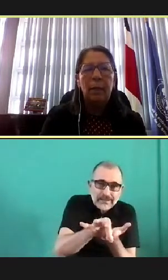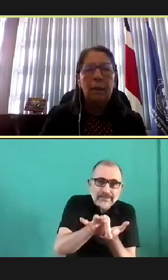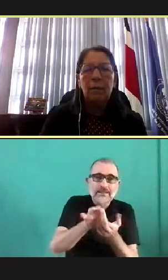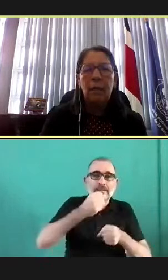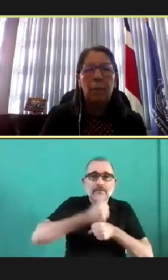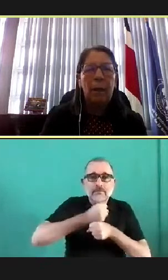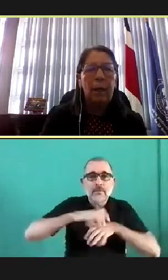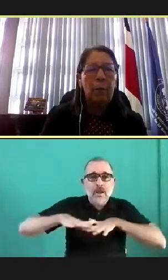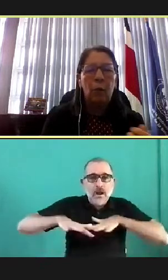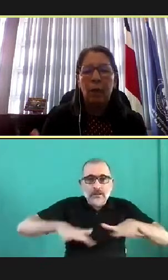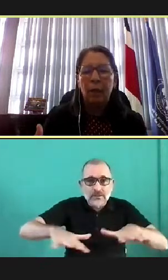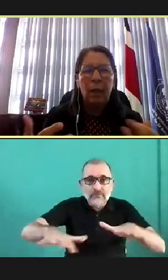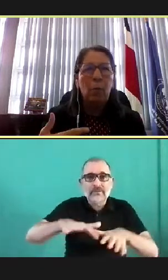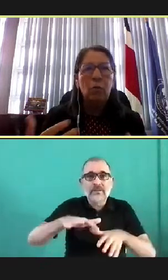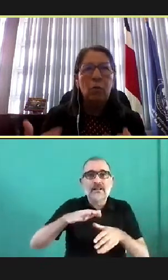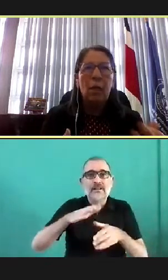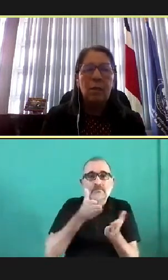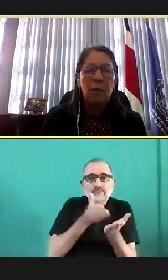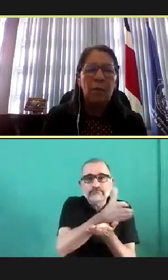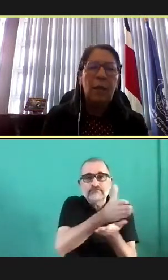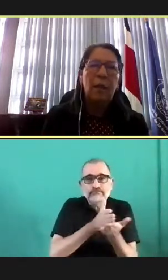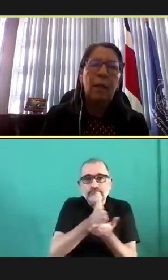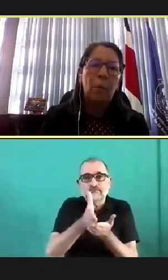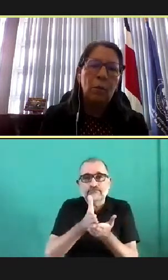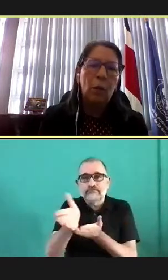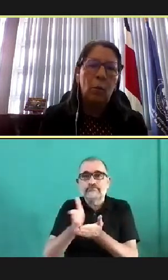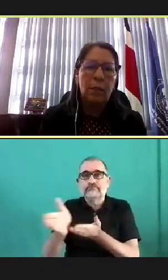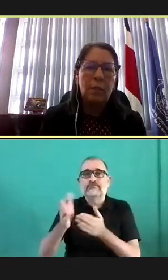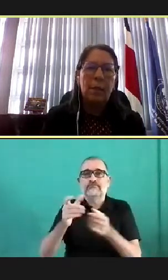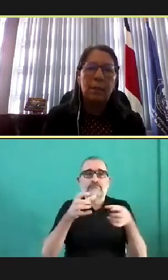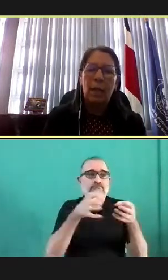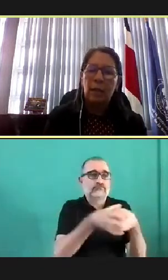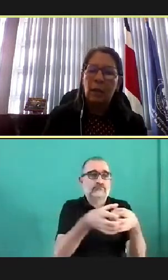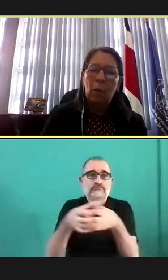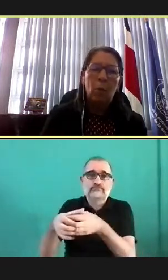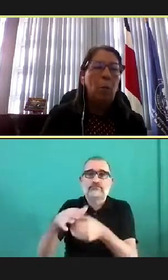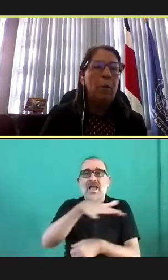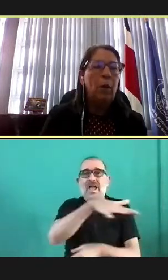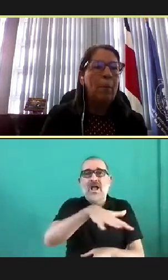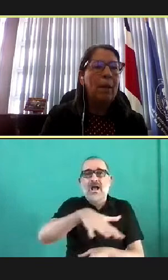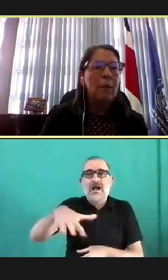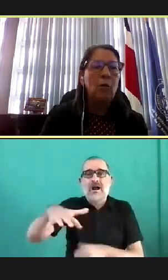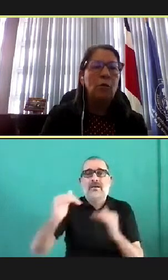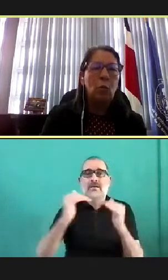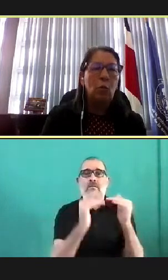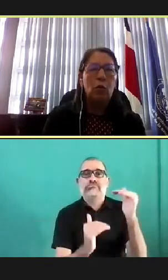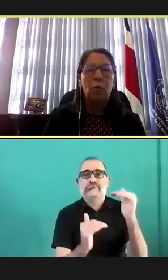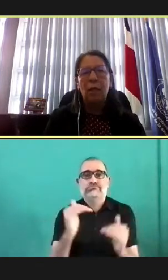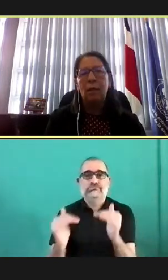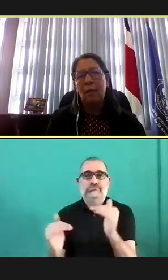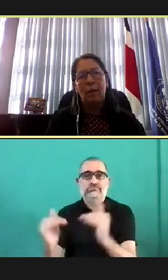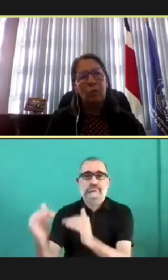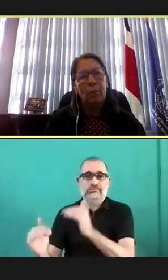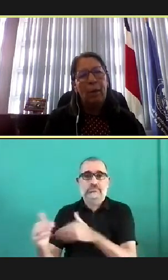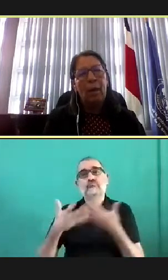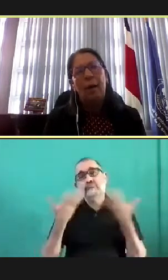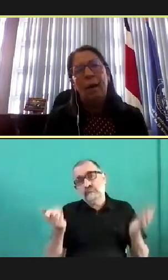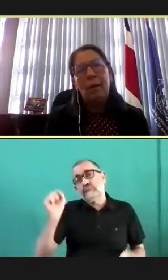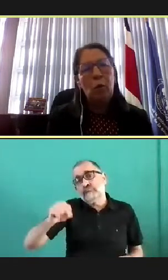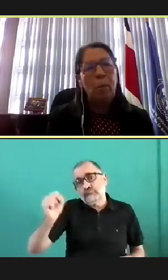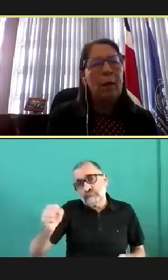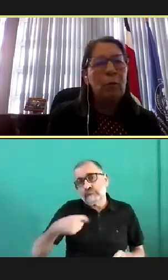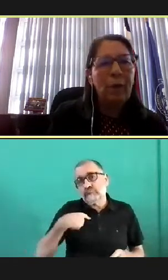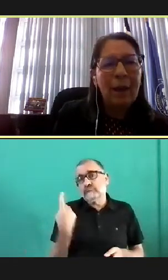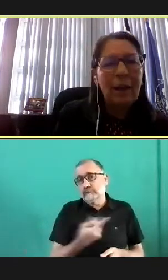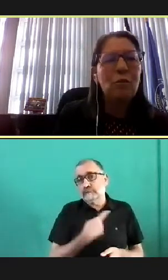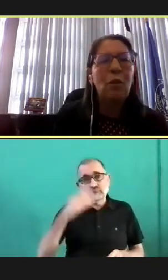vulnerable areas. We have courses, for example. We have communications, strategic communication, working on healthcare.